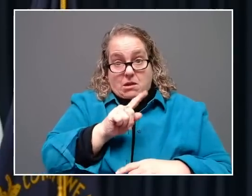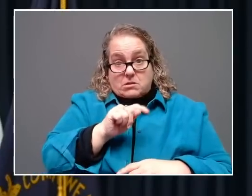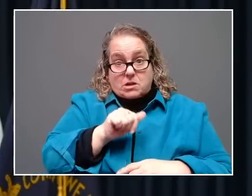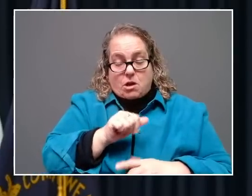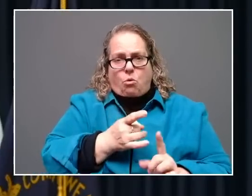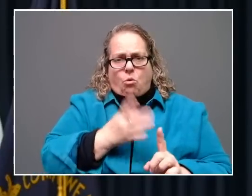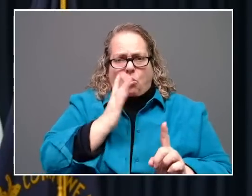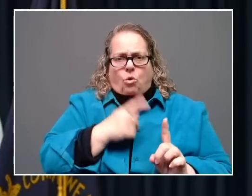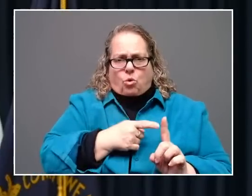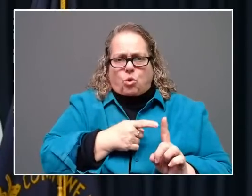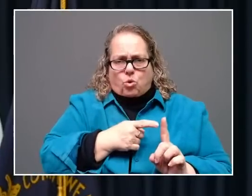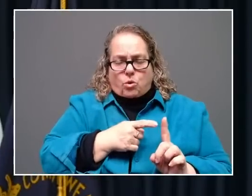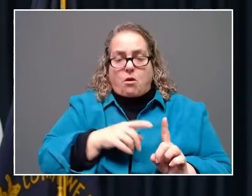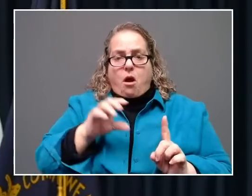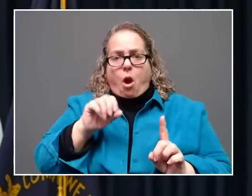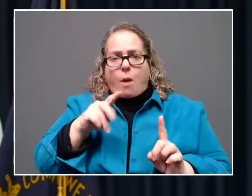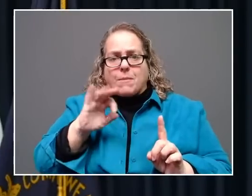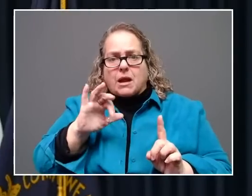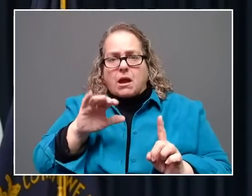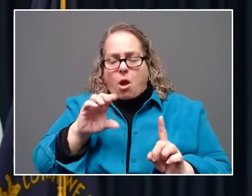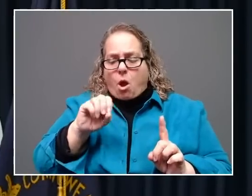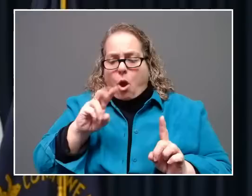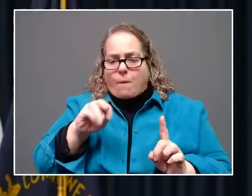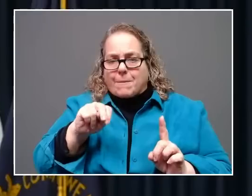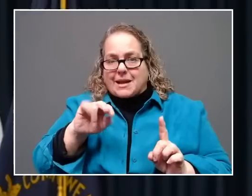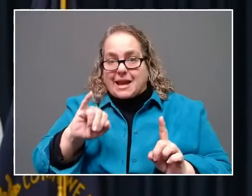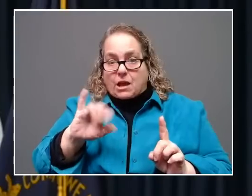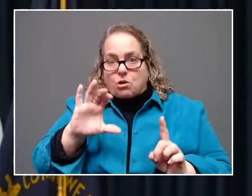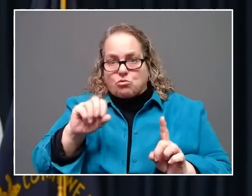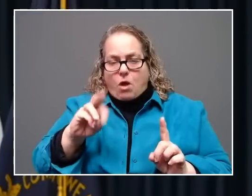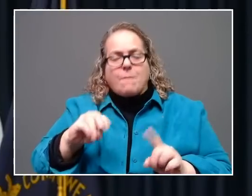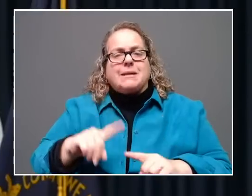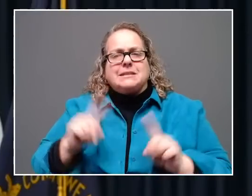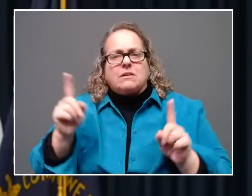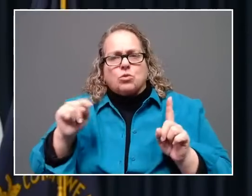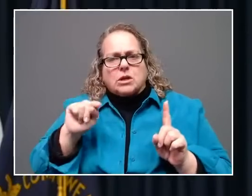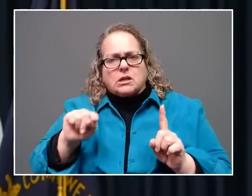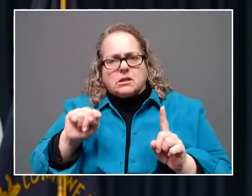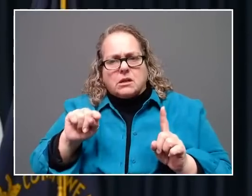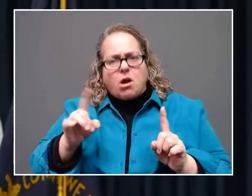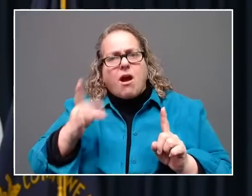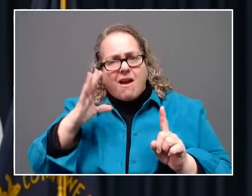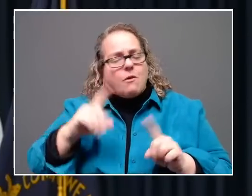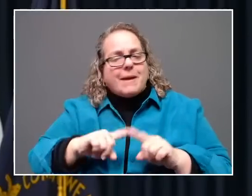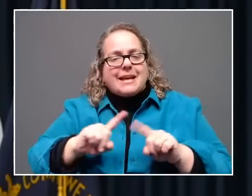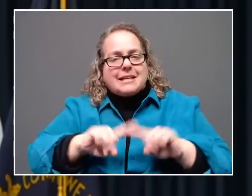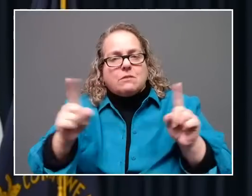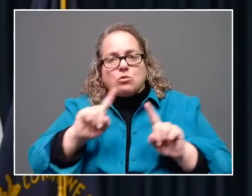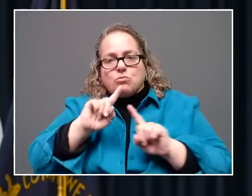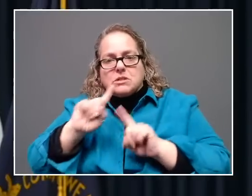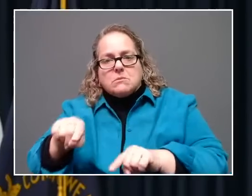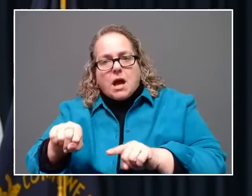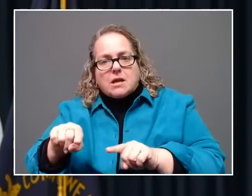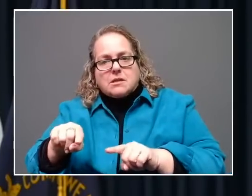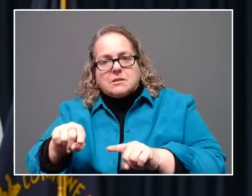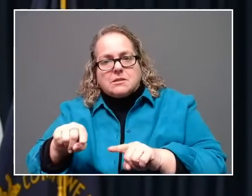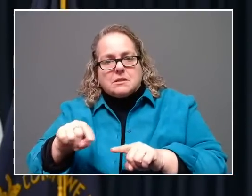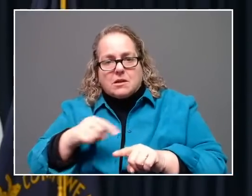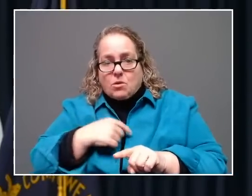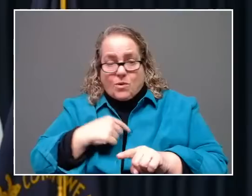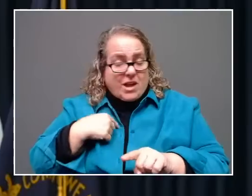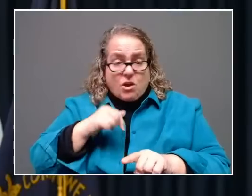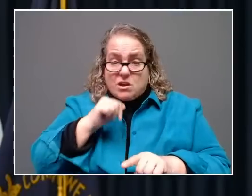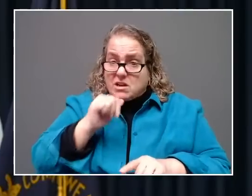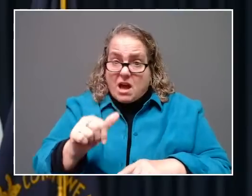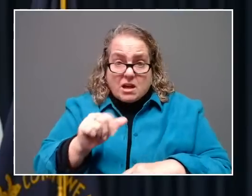what it was doing and what we needed to do to respond. We are not certain